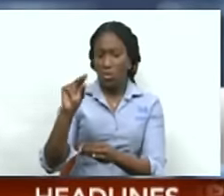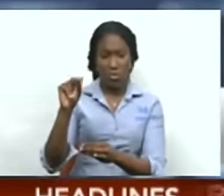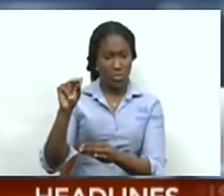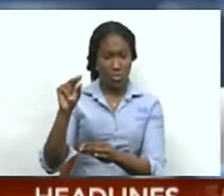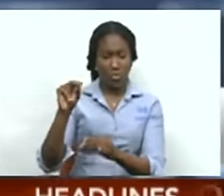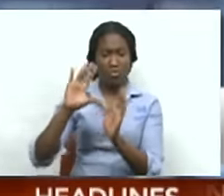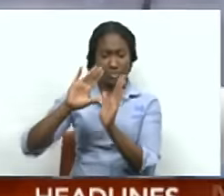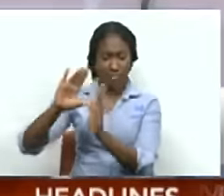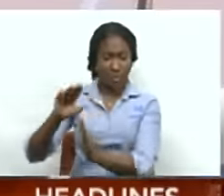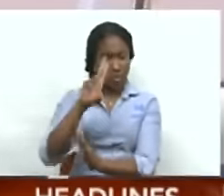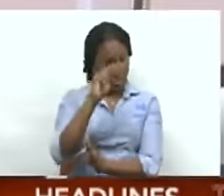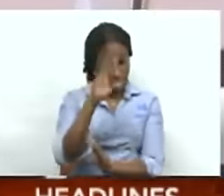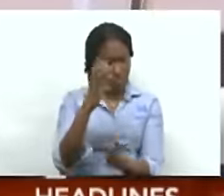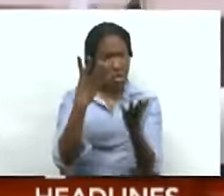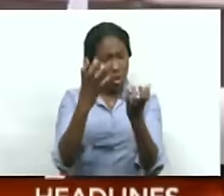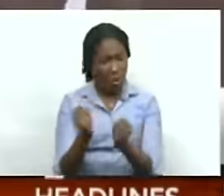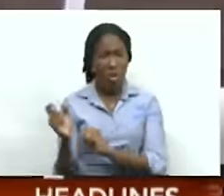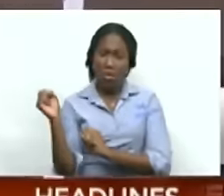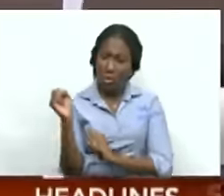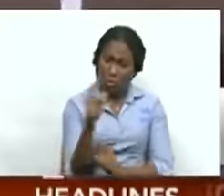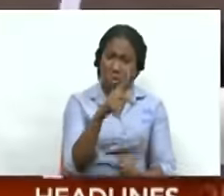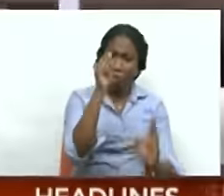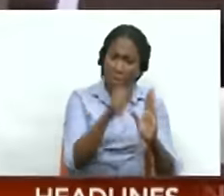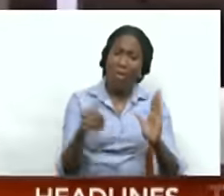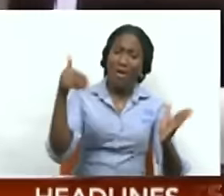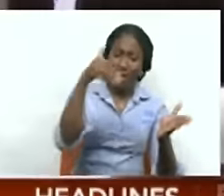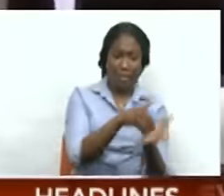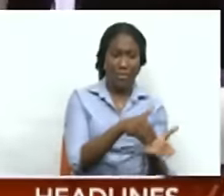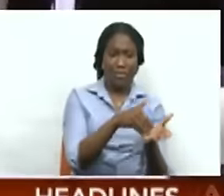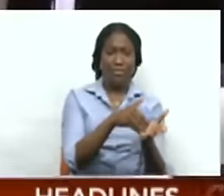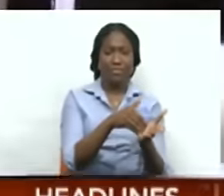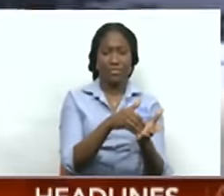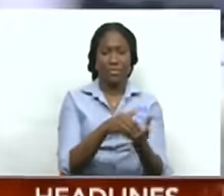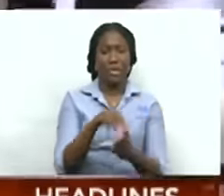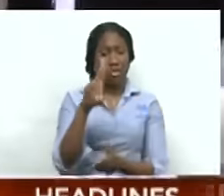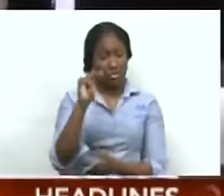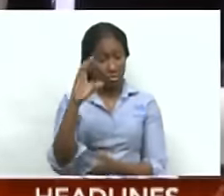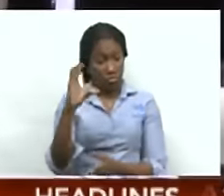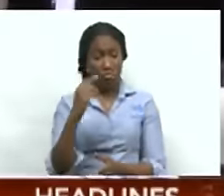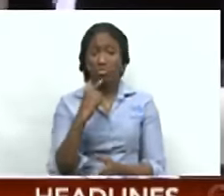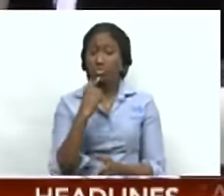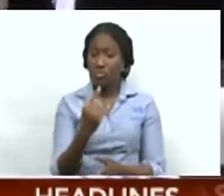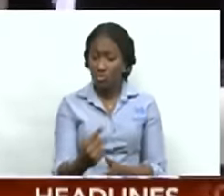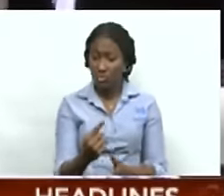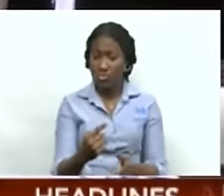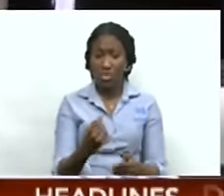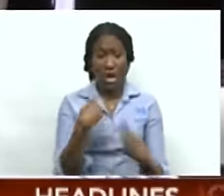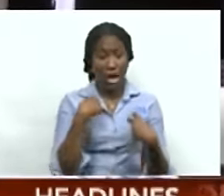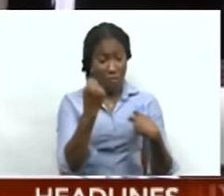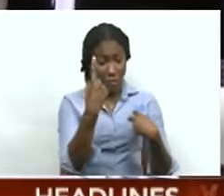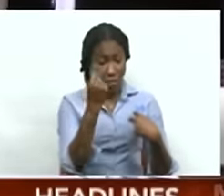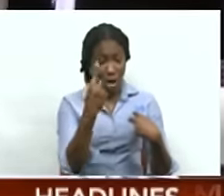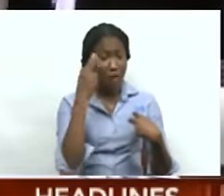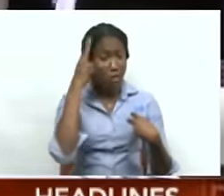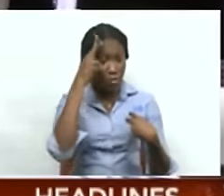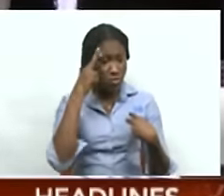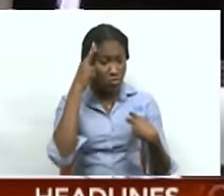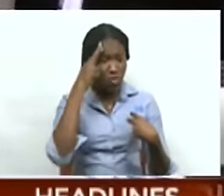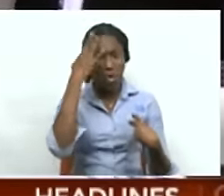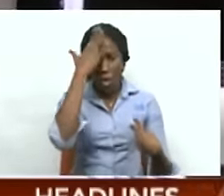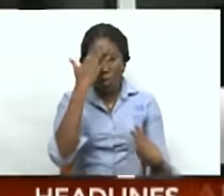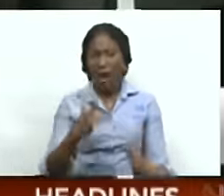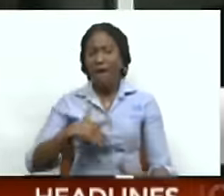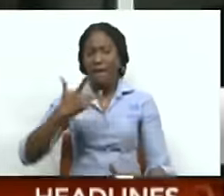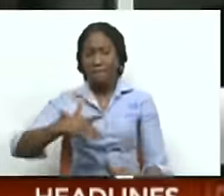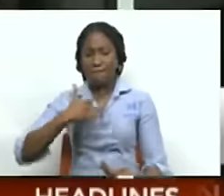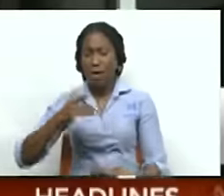election petition. In the appeal, the party raised 11 grounds under which they claimed High Court Judge Marissa Robertson was wrong to dismiss the petition